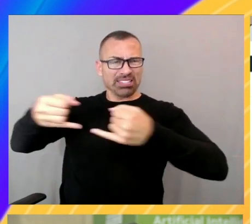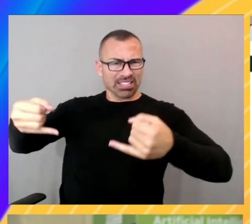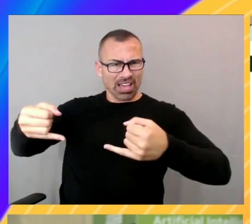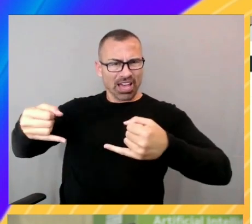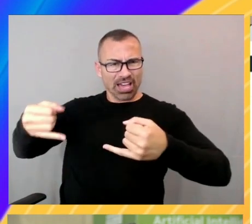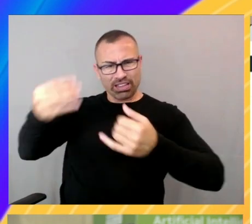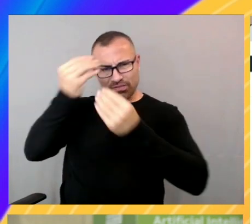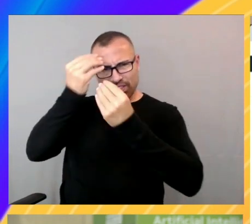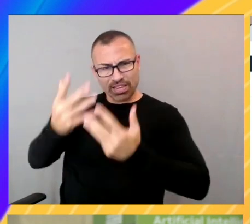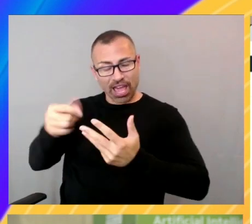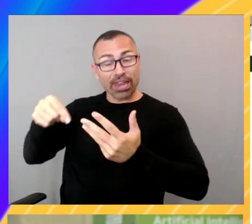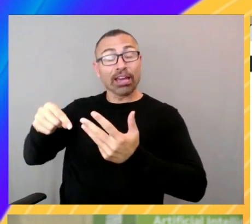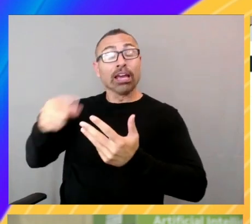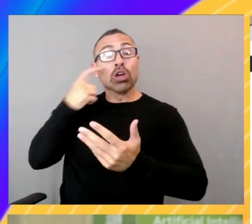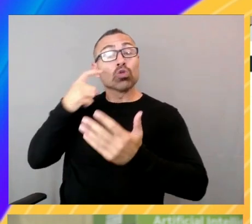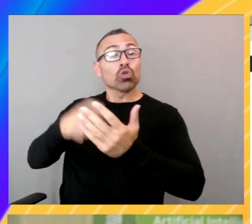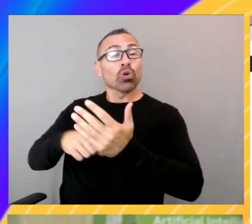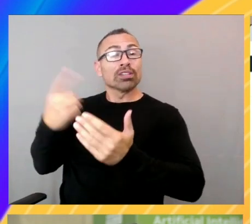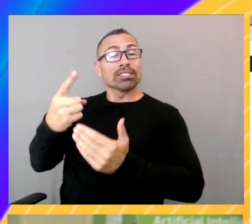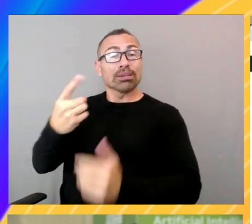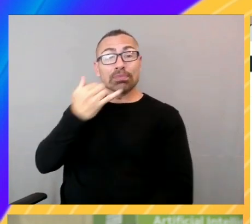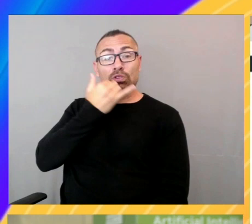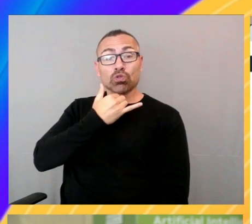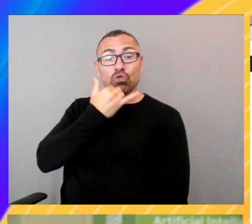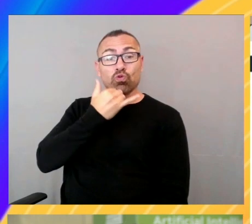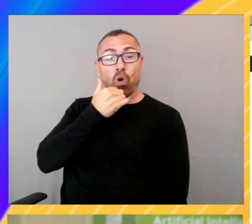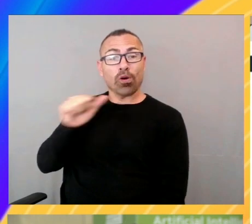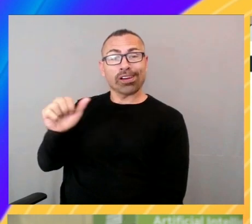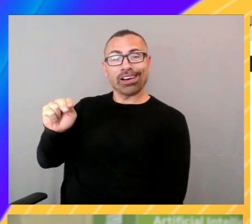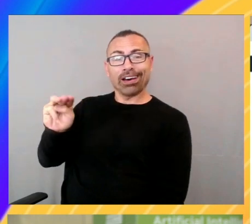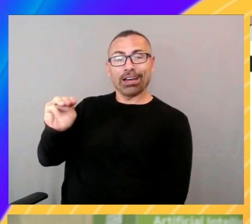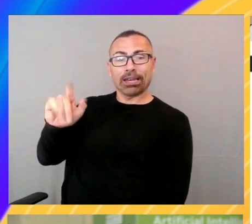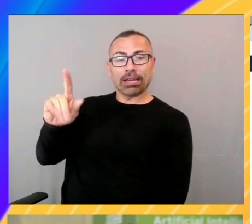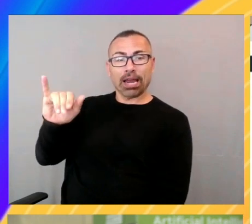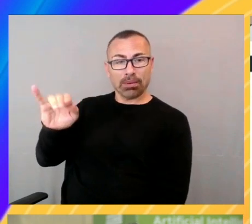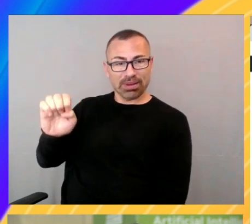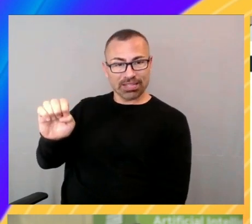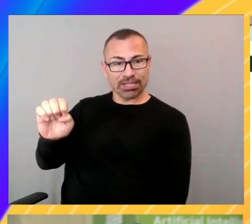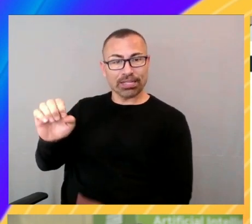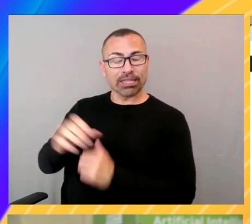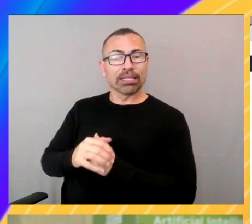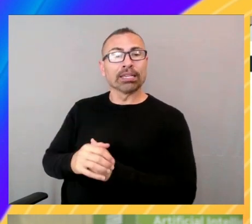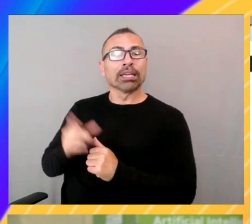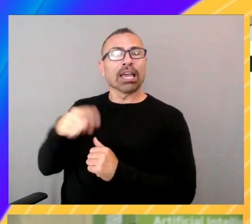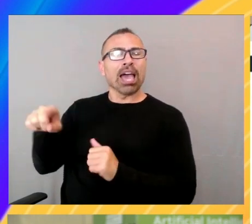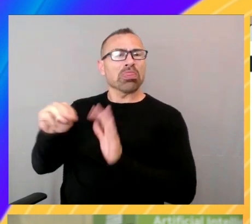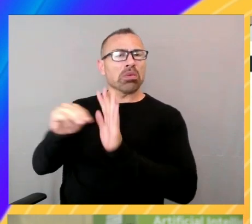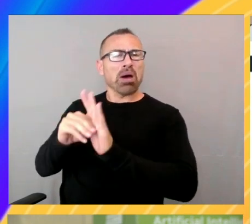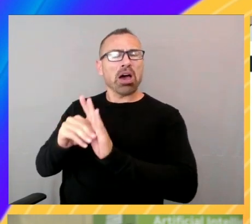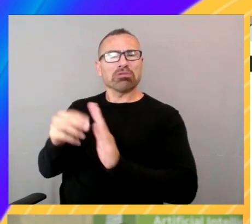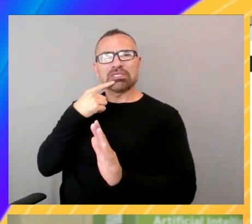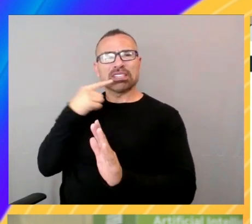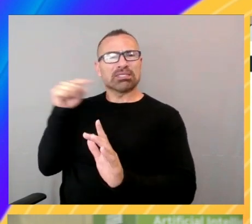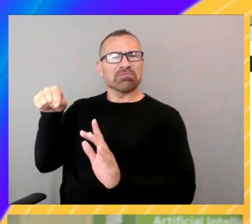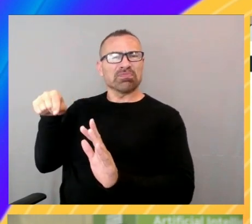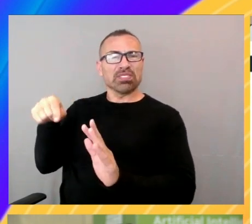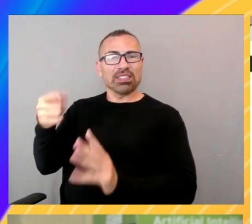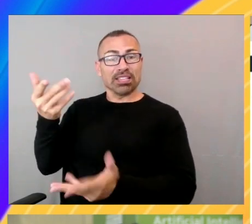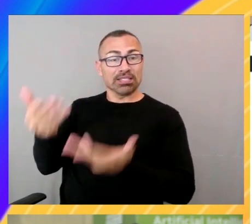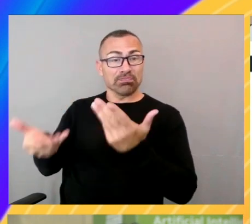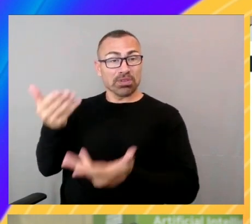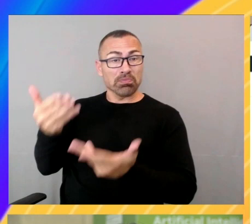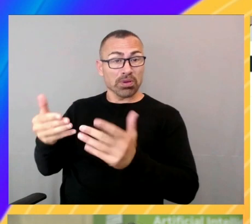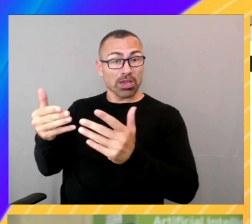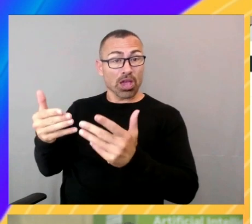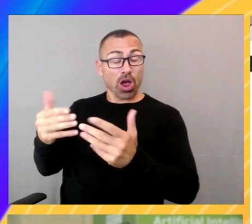anomaly, and the model is also detected that this could be a problem or it could save the money in the future. Okay. That